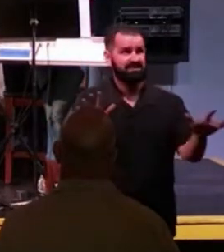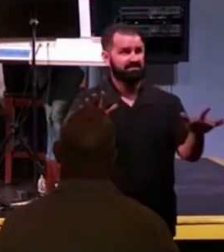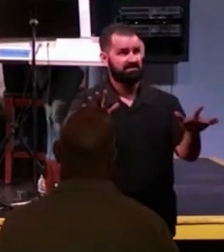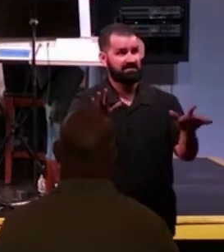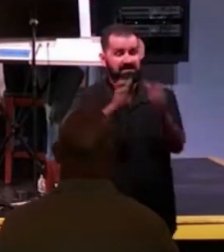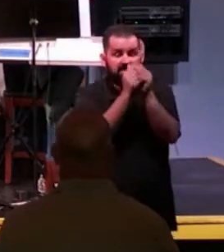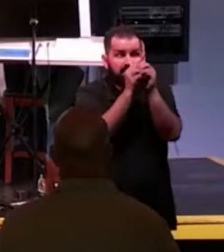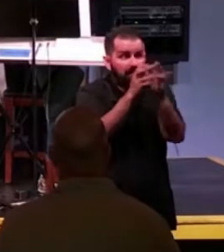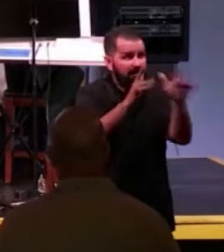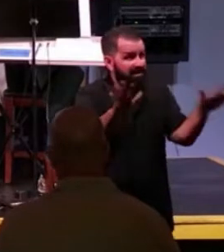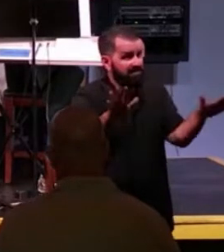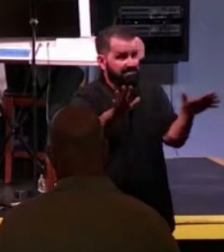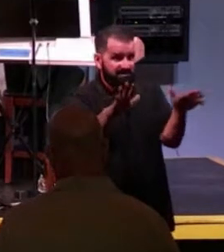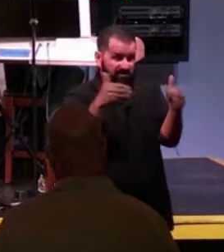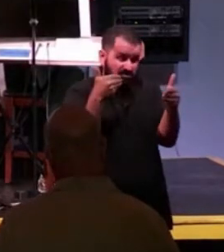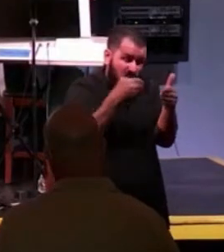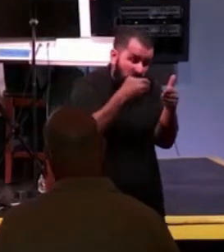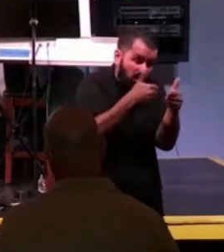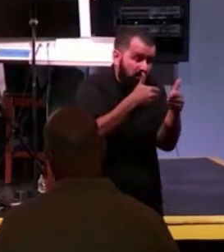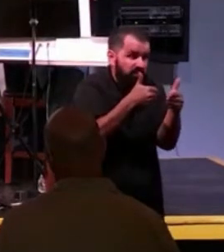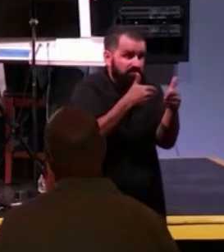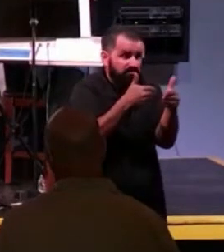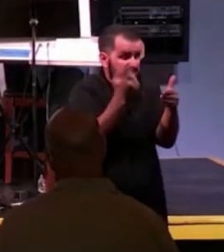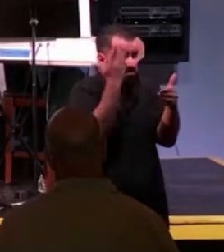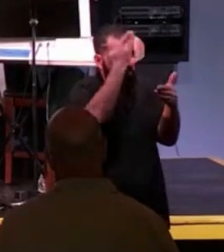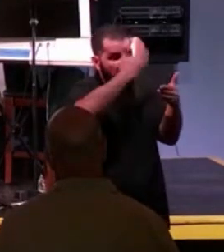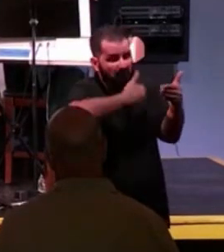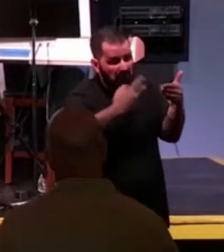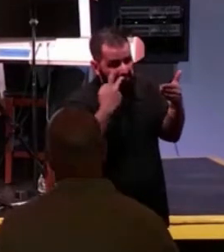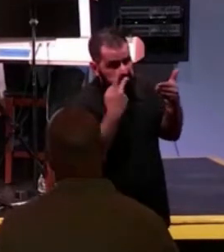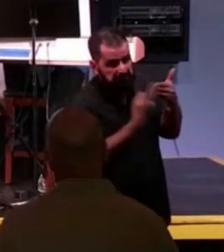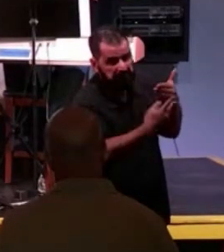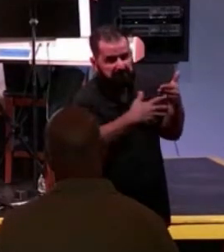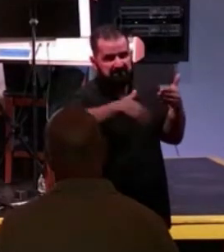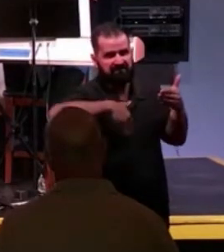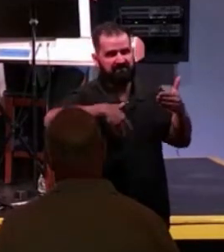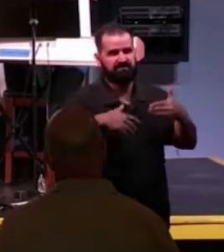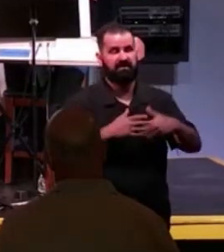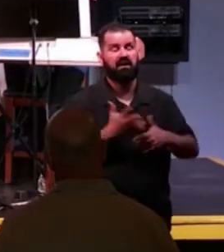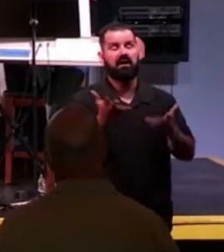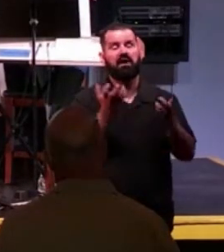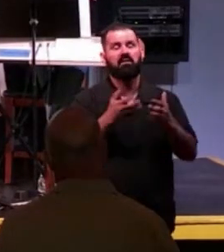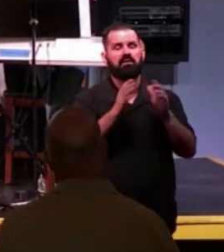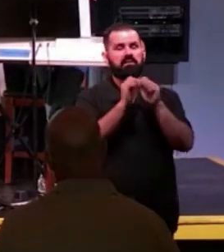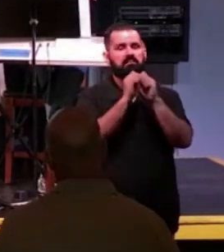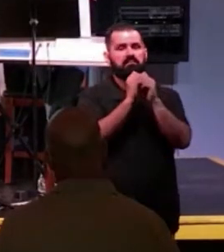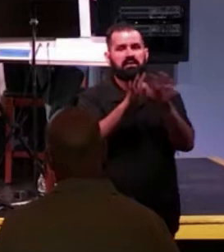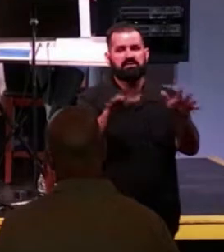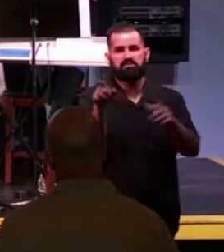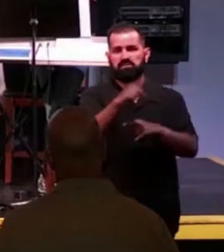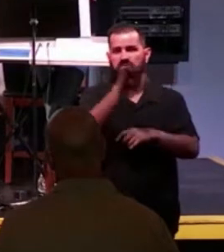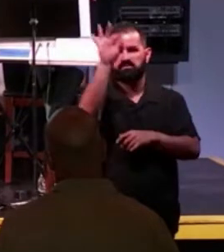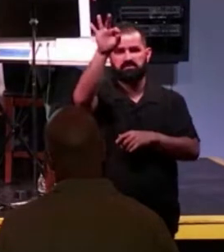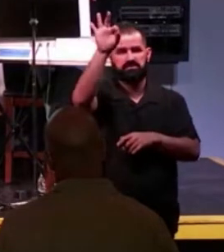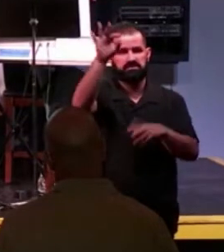don't even realize it. And I want to preach to you this morning from the